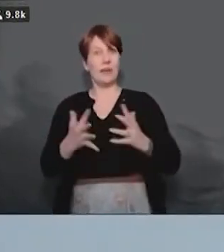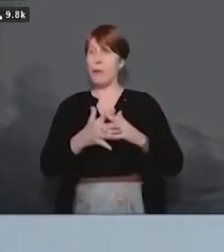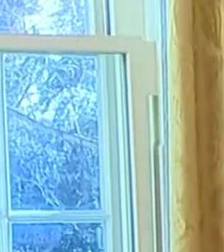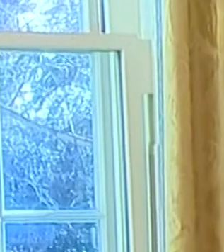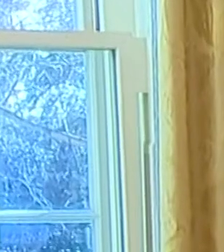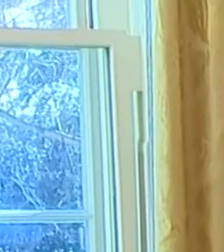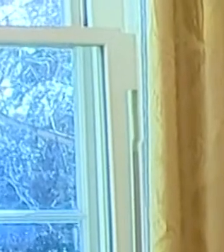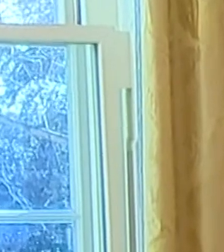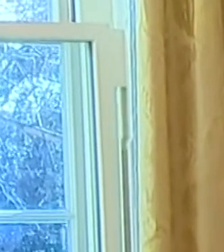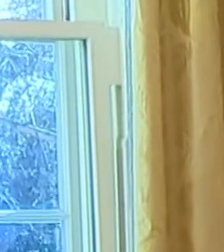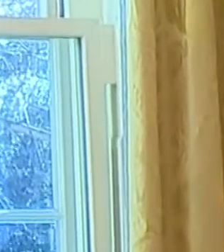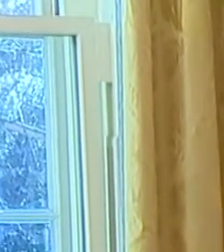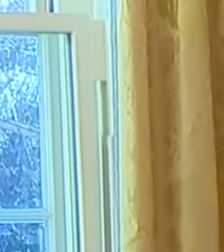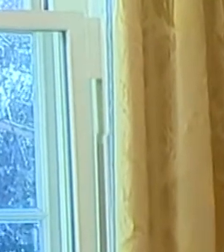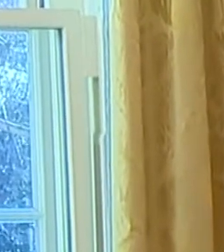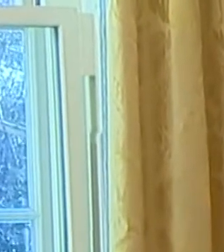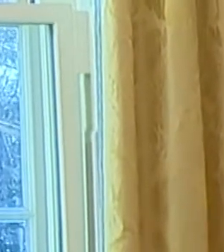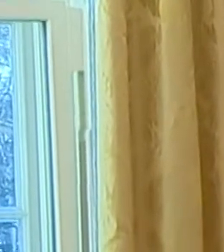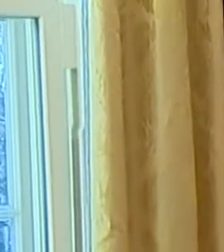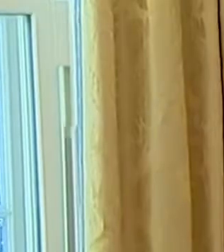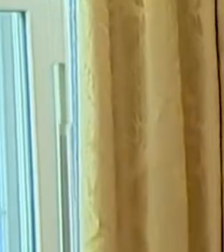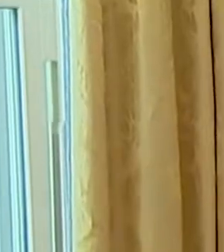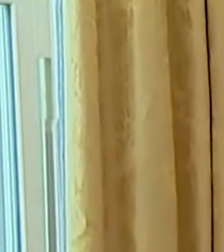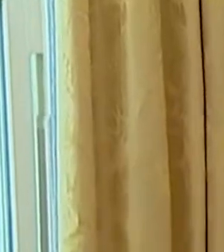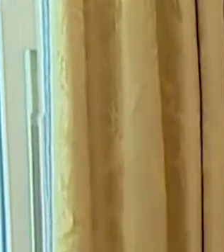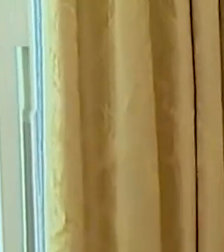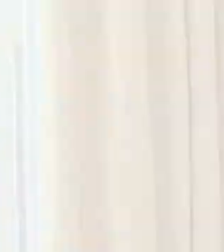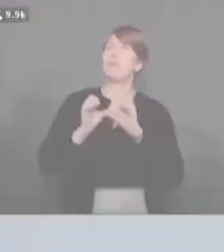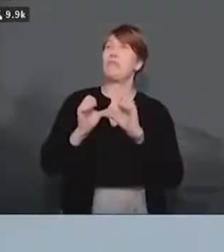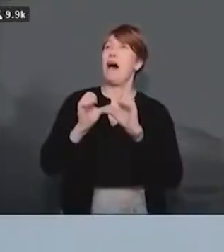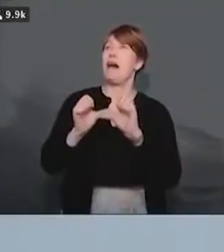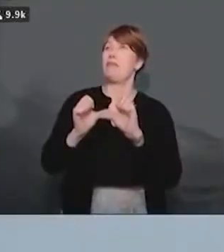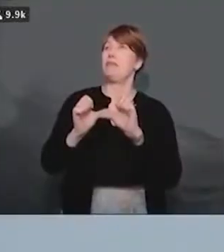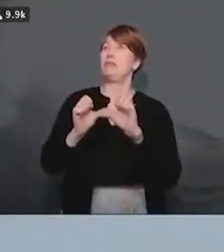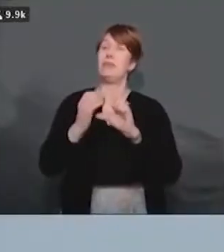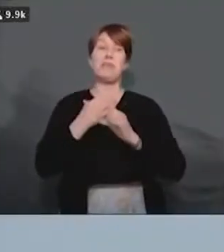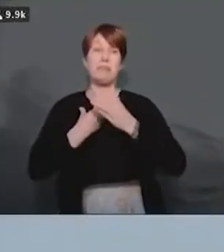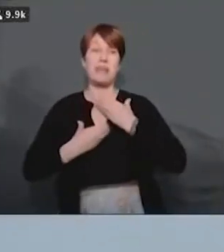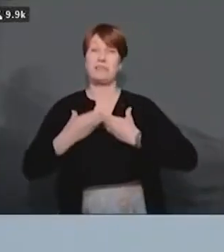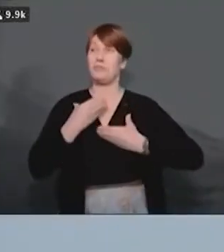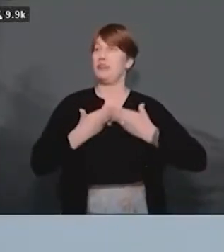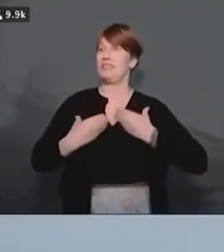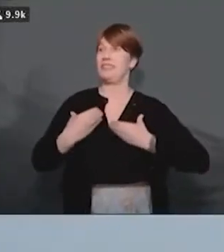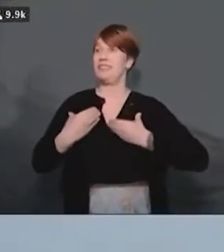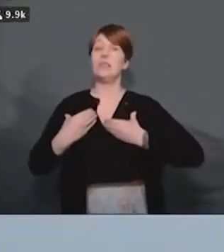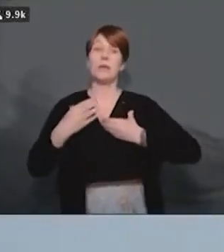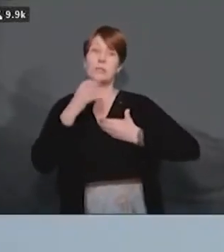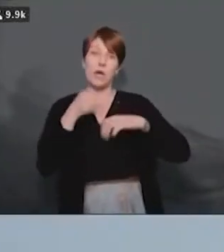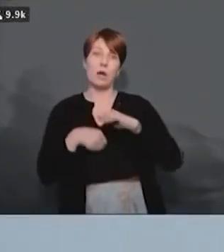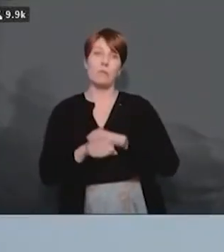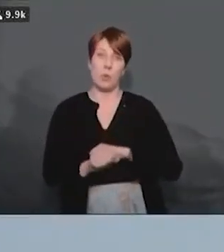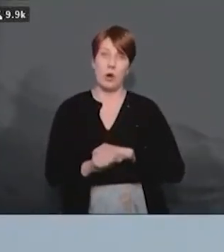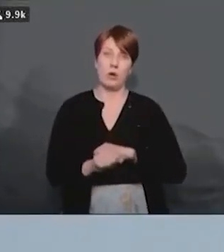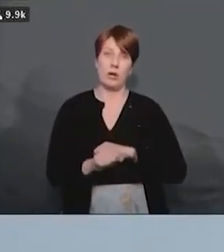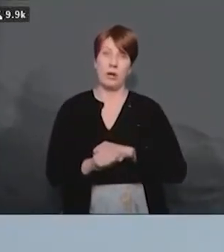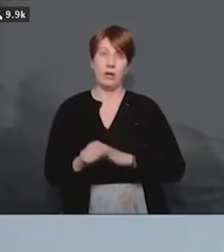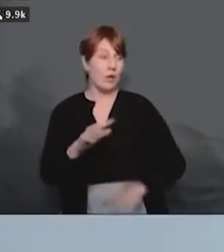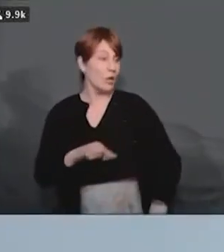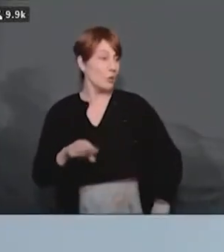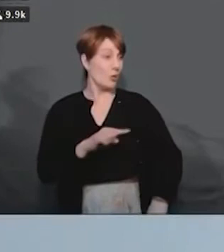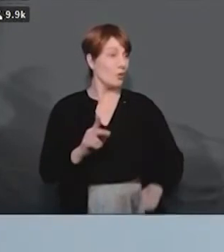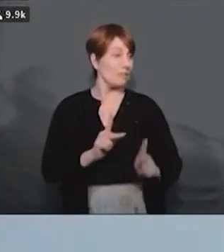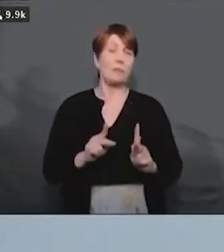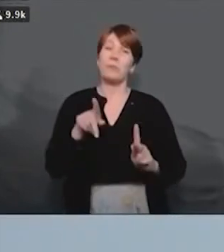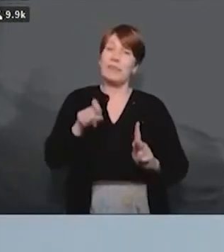Smith says he's calling on the president to reconsider that agenda. These children need the president of the United States to be their